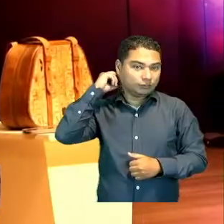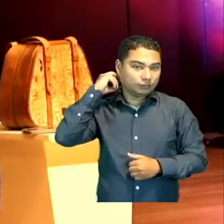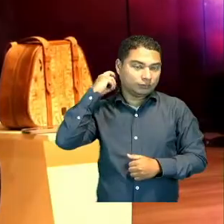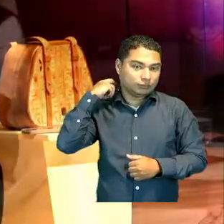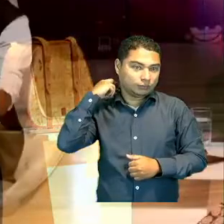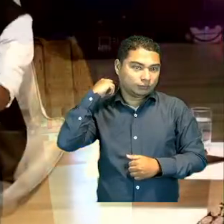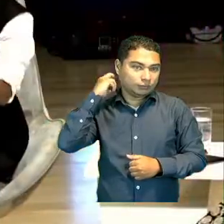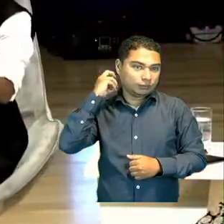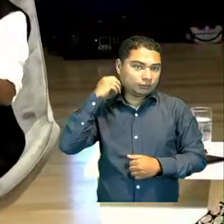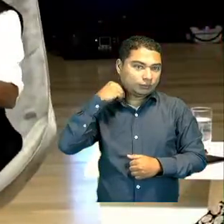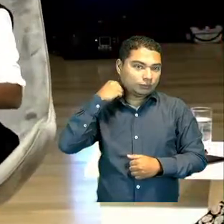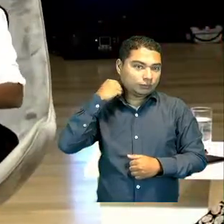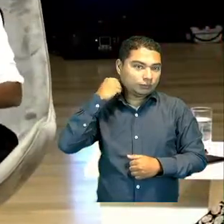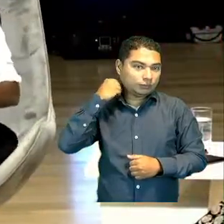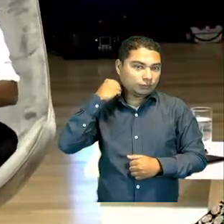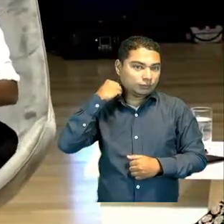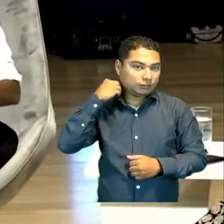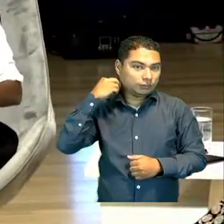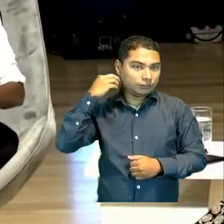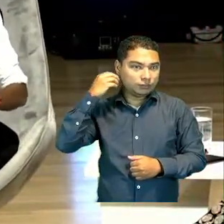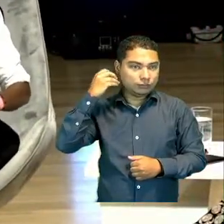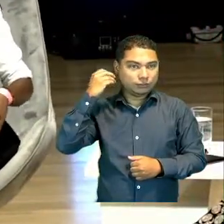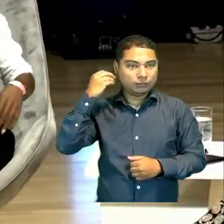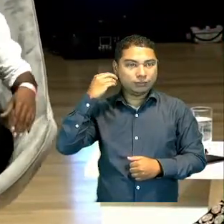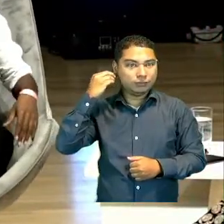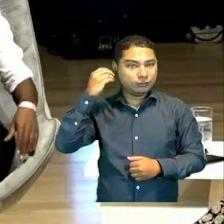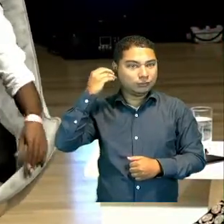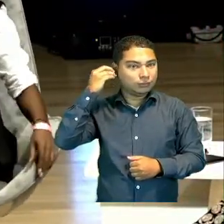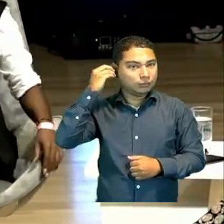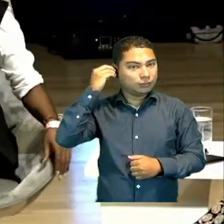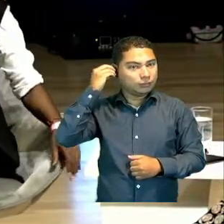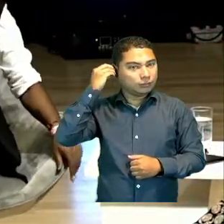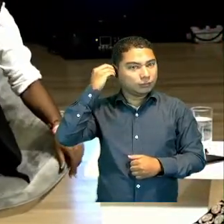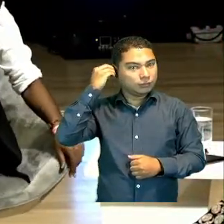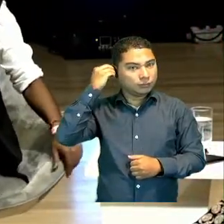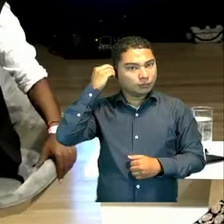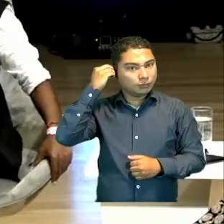people. So let's start on this side now.